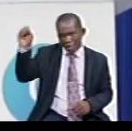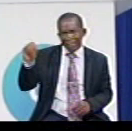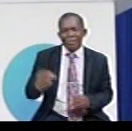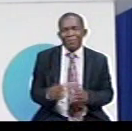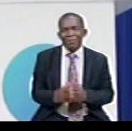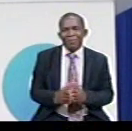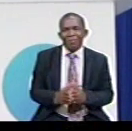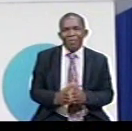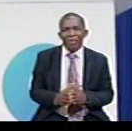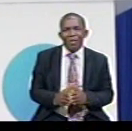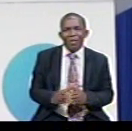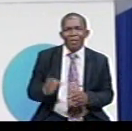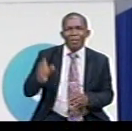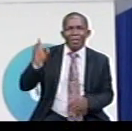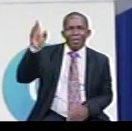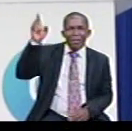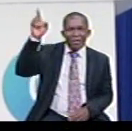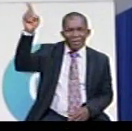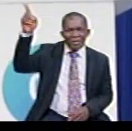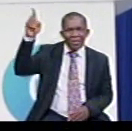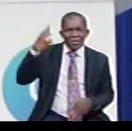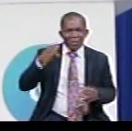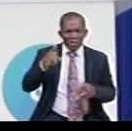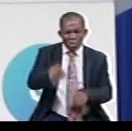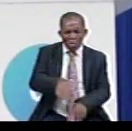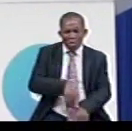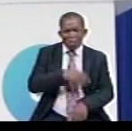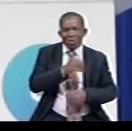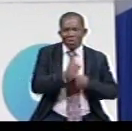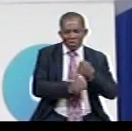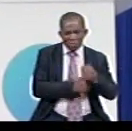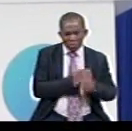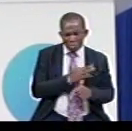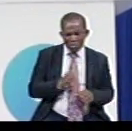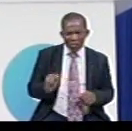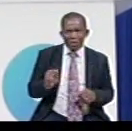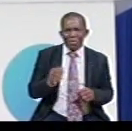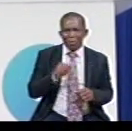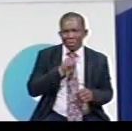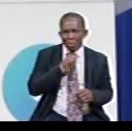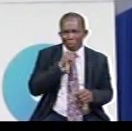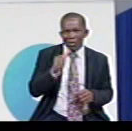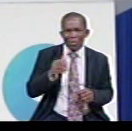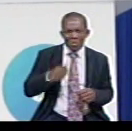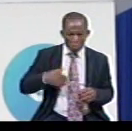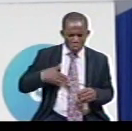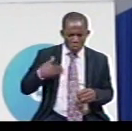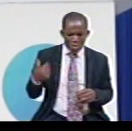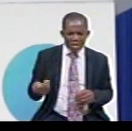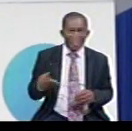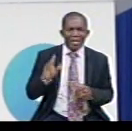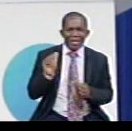He is long-suffering to us, who are not willing that any should perish, but that all should come unto repentance.